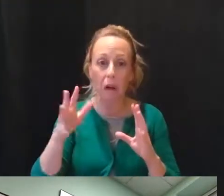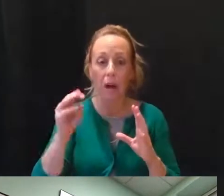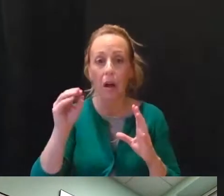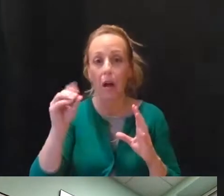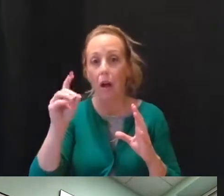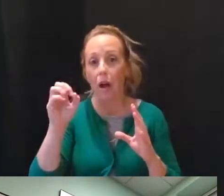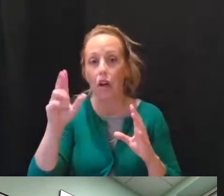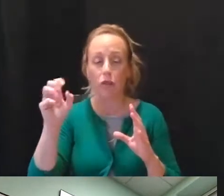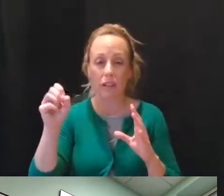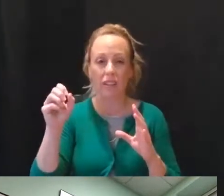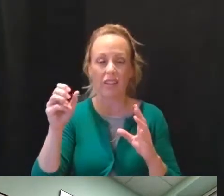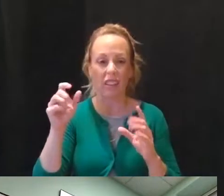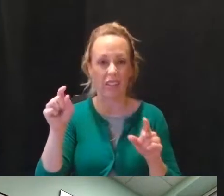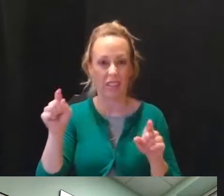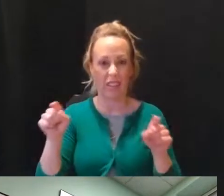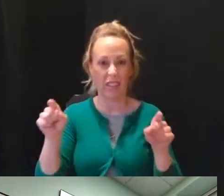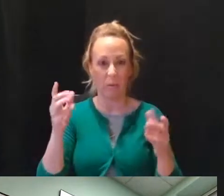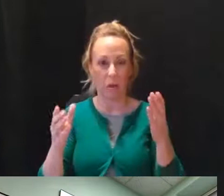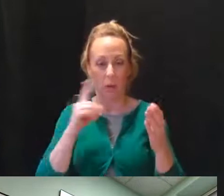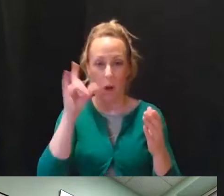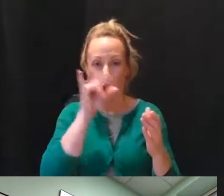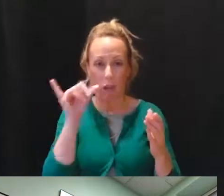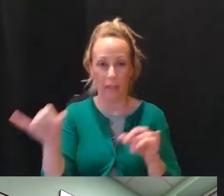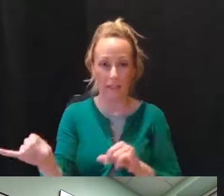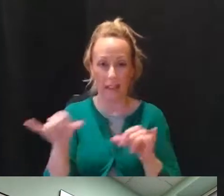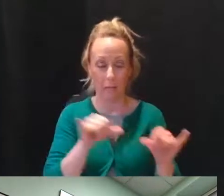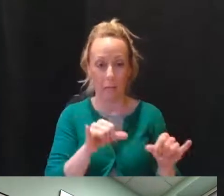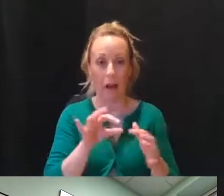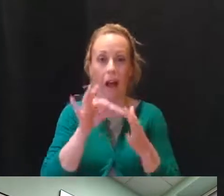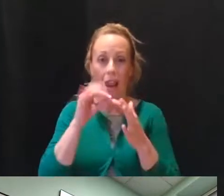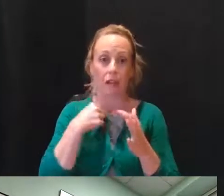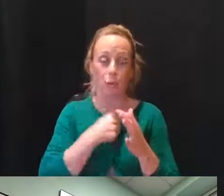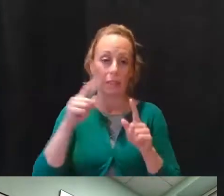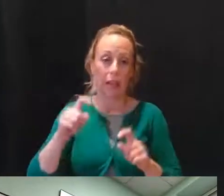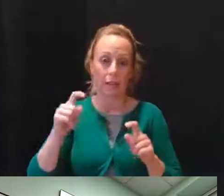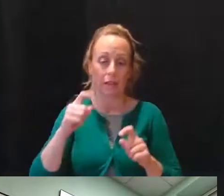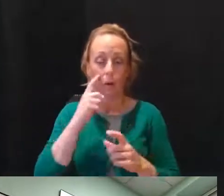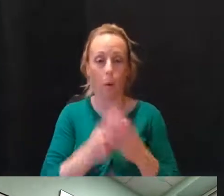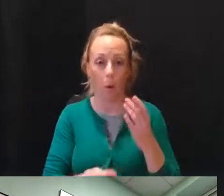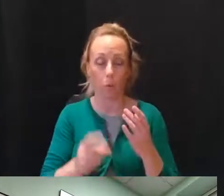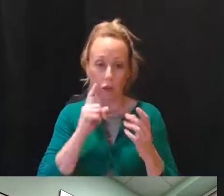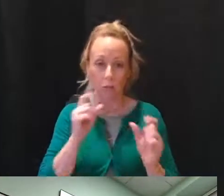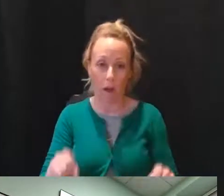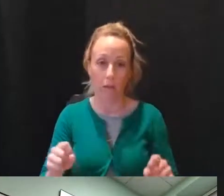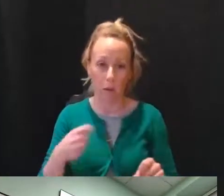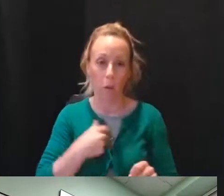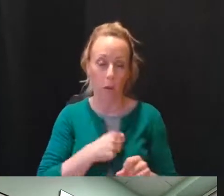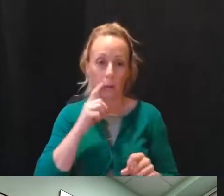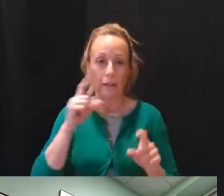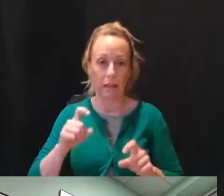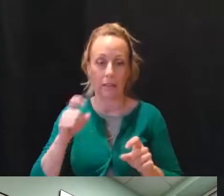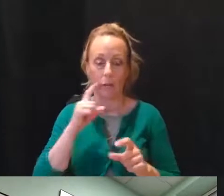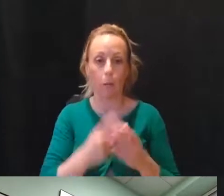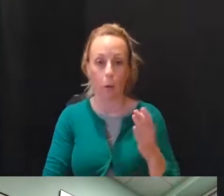unless we're testing for both, which is feasible to do, we probably